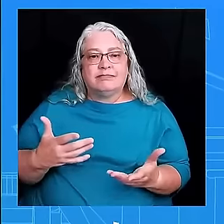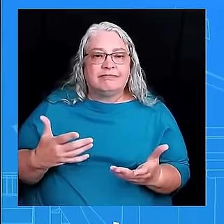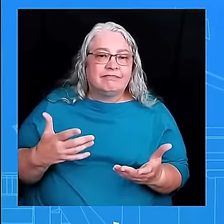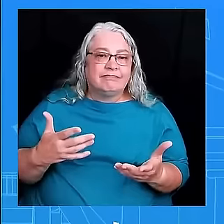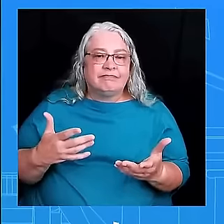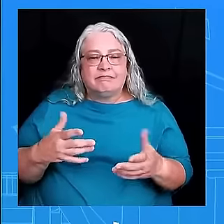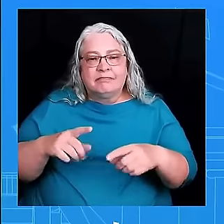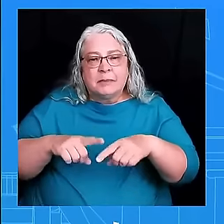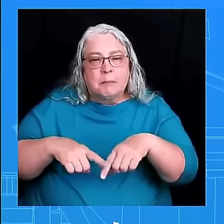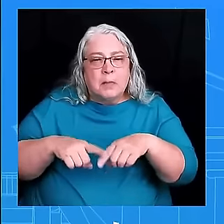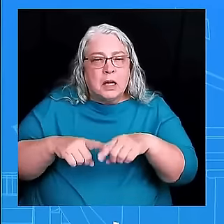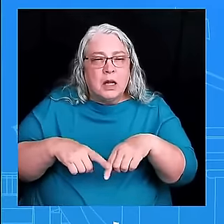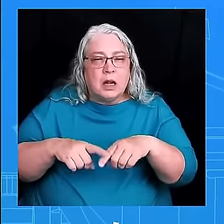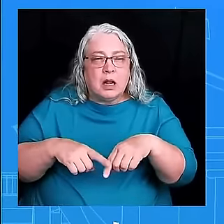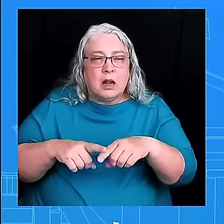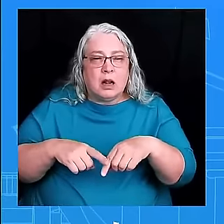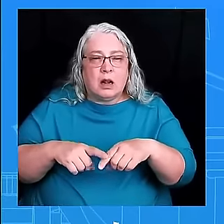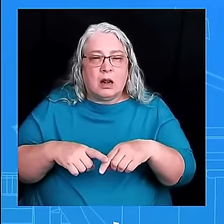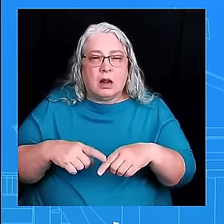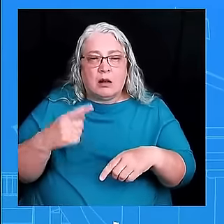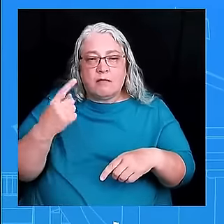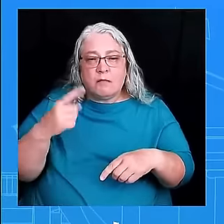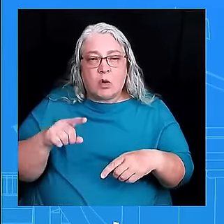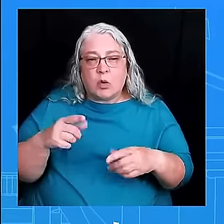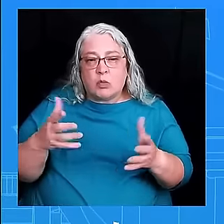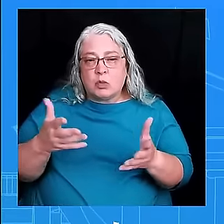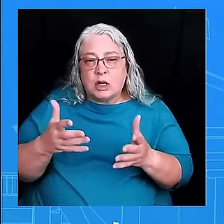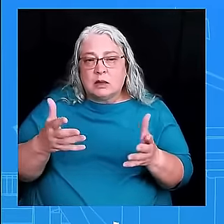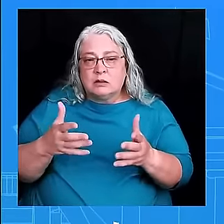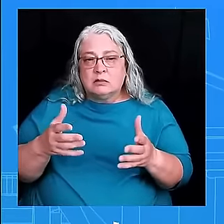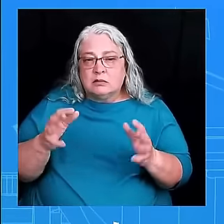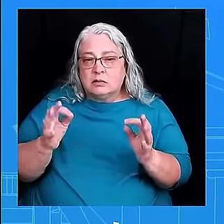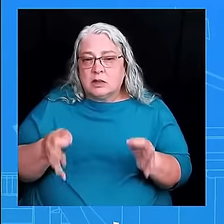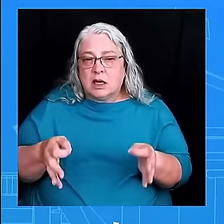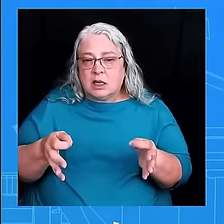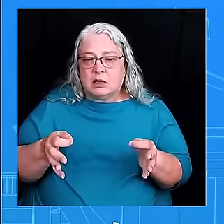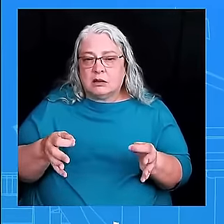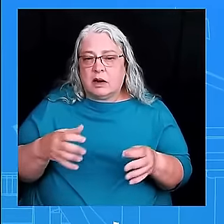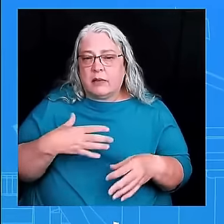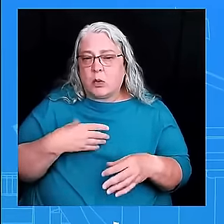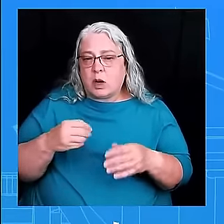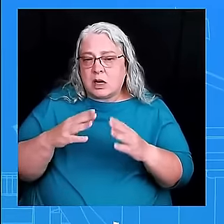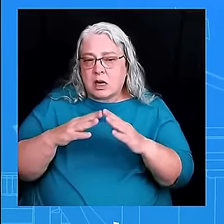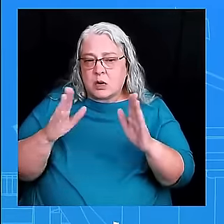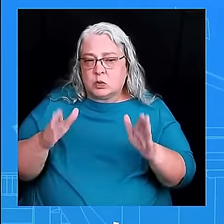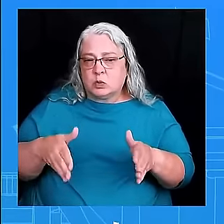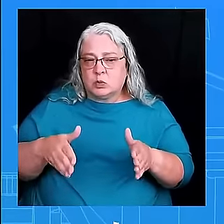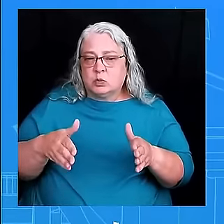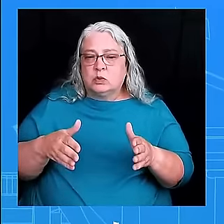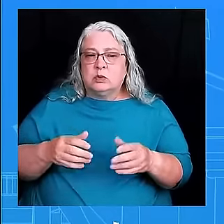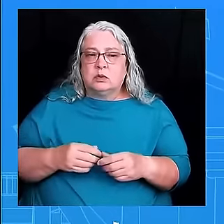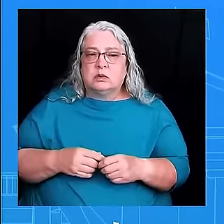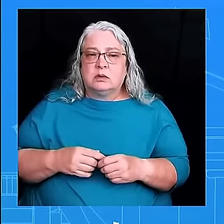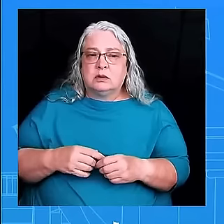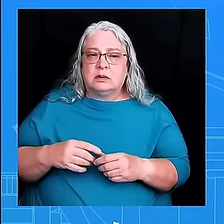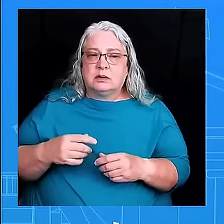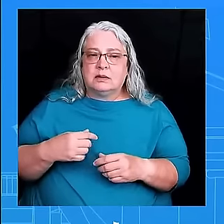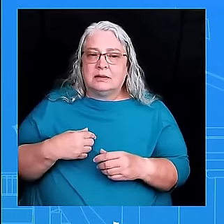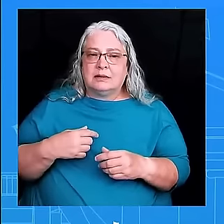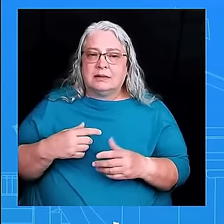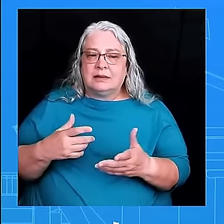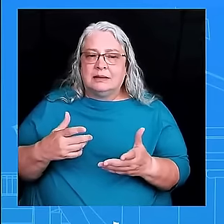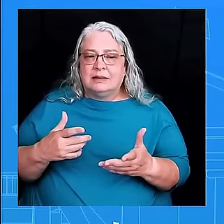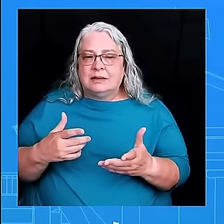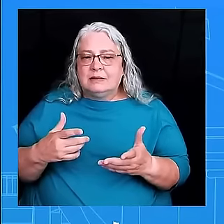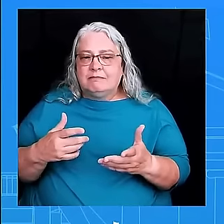As you know, the President's been always very clear about the death penalty. I don't have anything else to add. This is something that that we learned